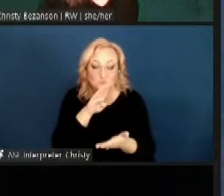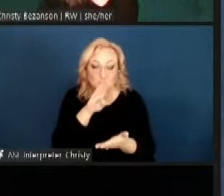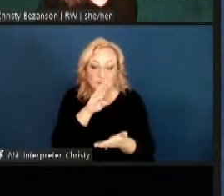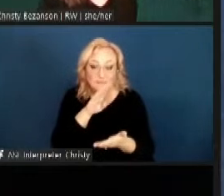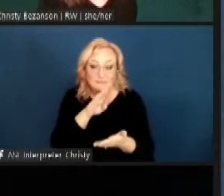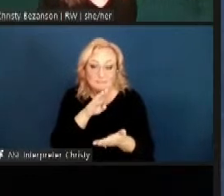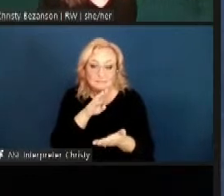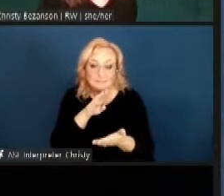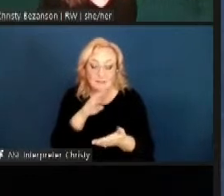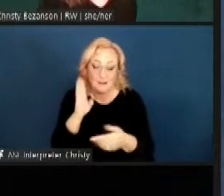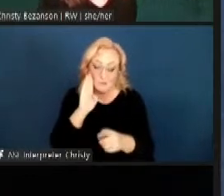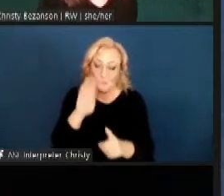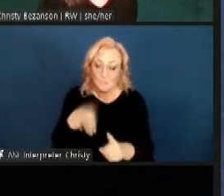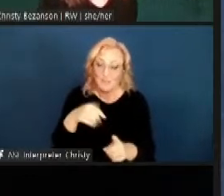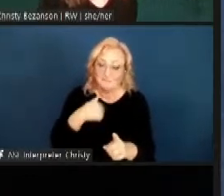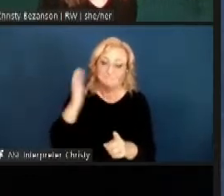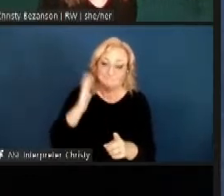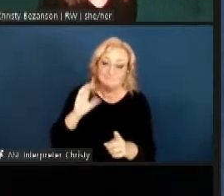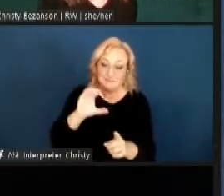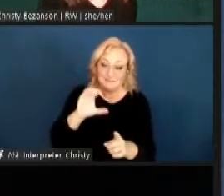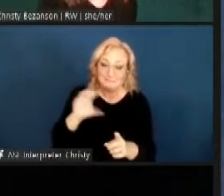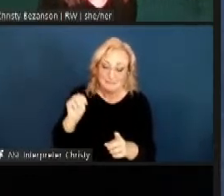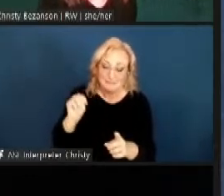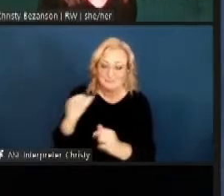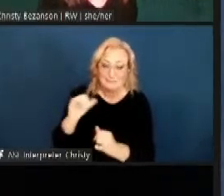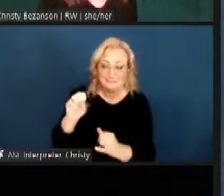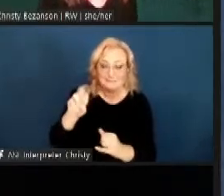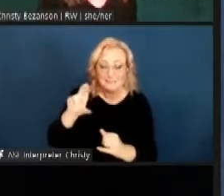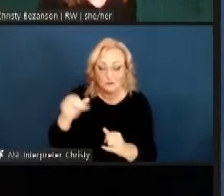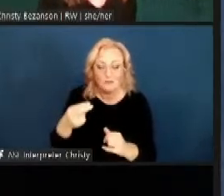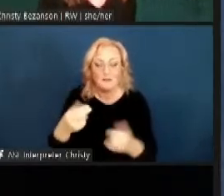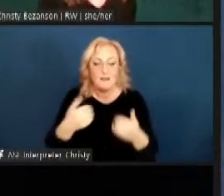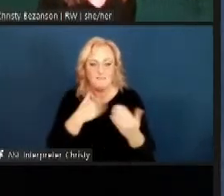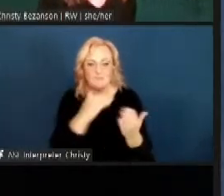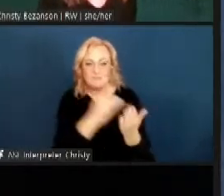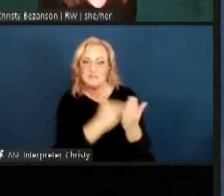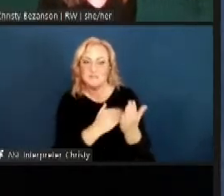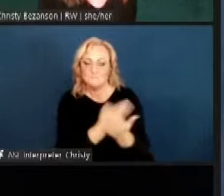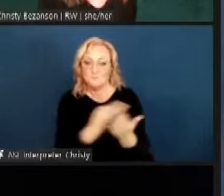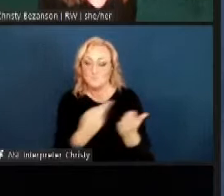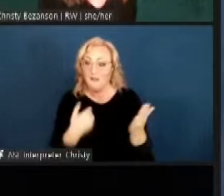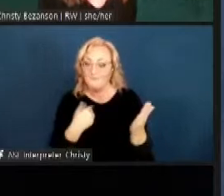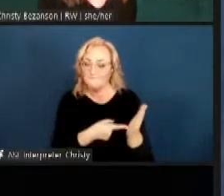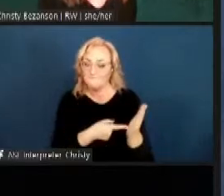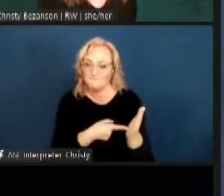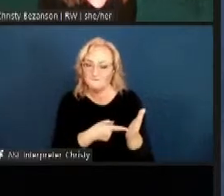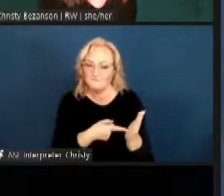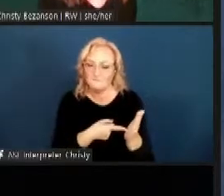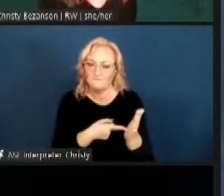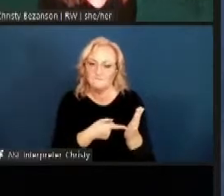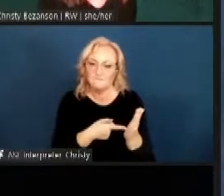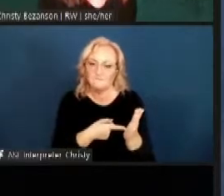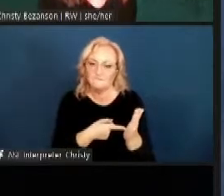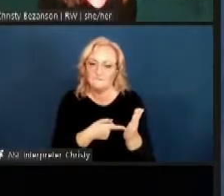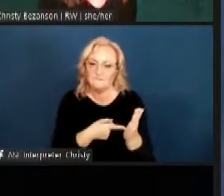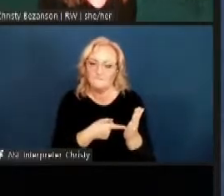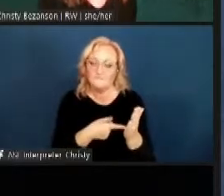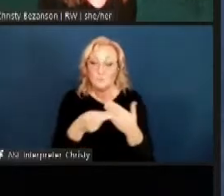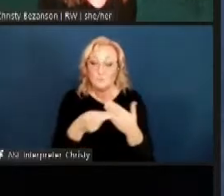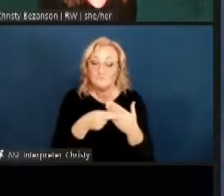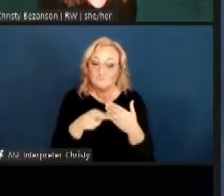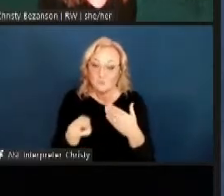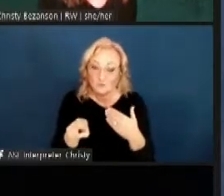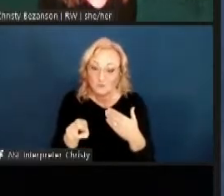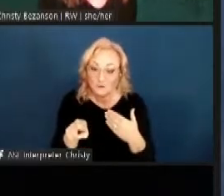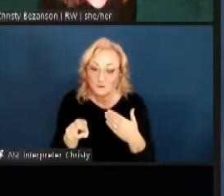in Sarah's shoes as a case manager, of having this great list of resources and make a referral only